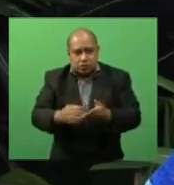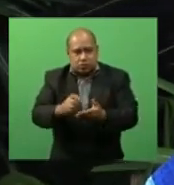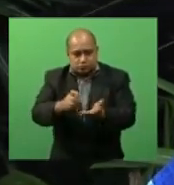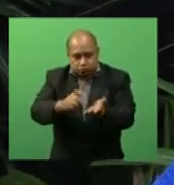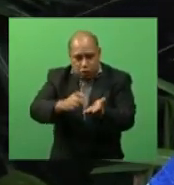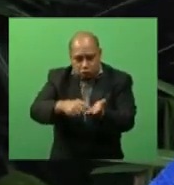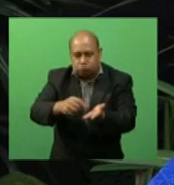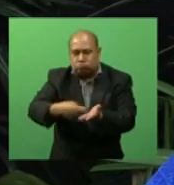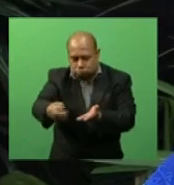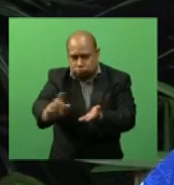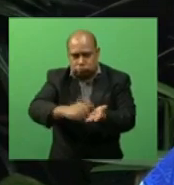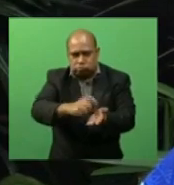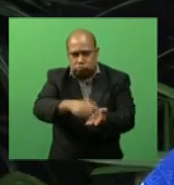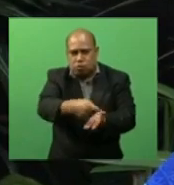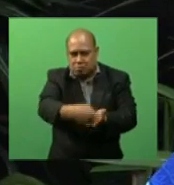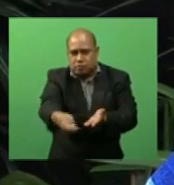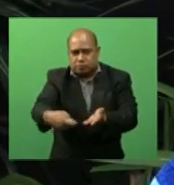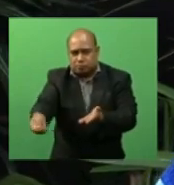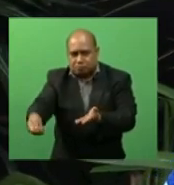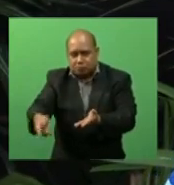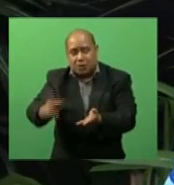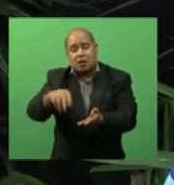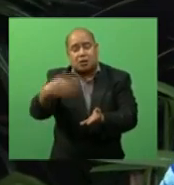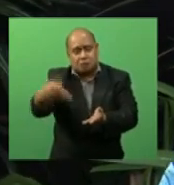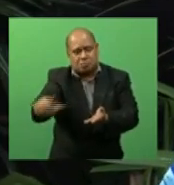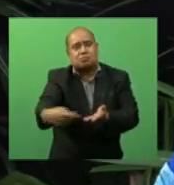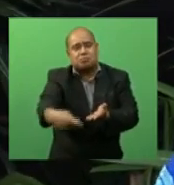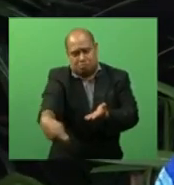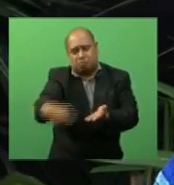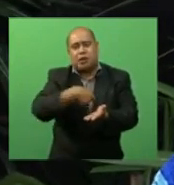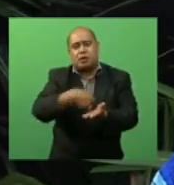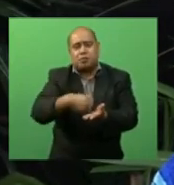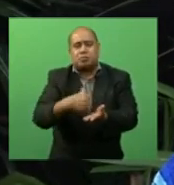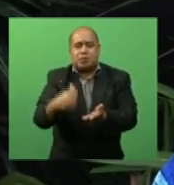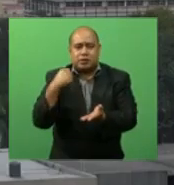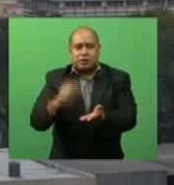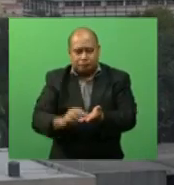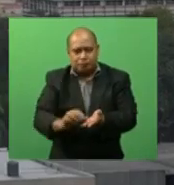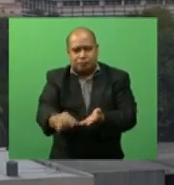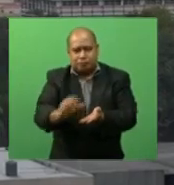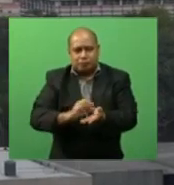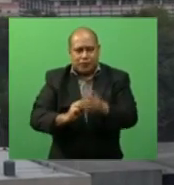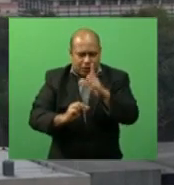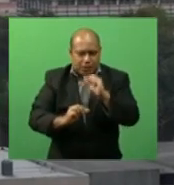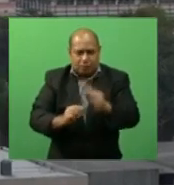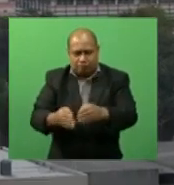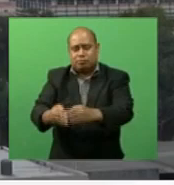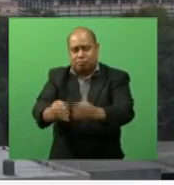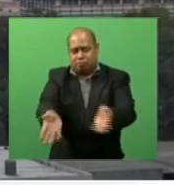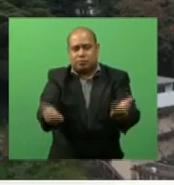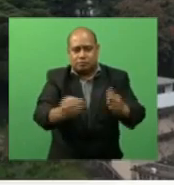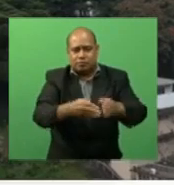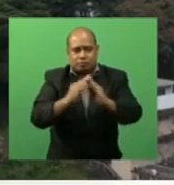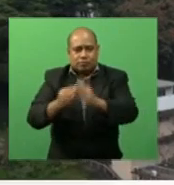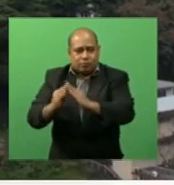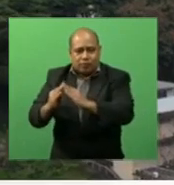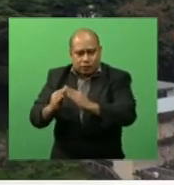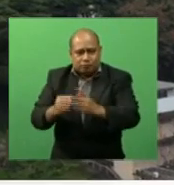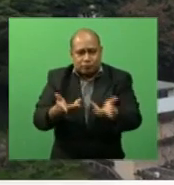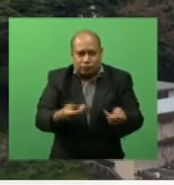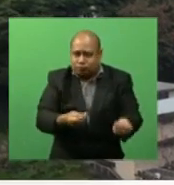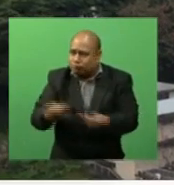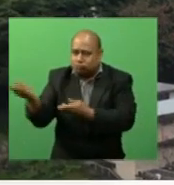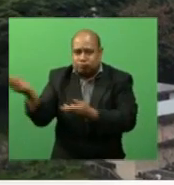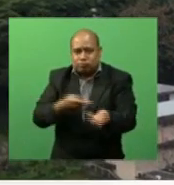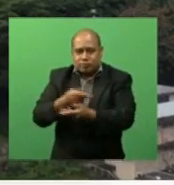export, which are most needing. We have to regenerate our exporting. Many banks have introduced measures to